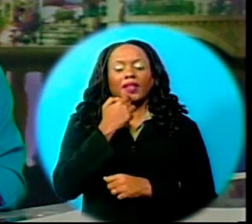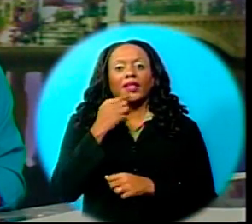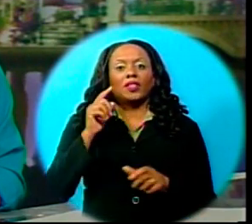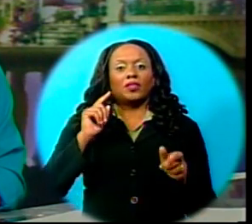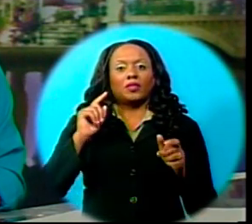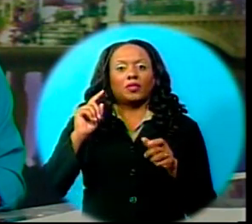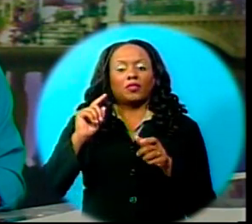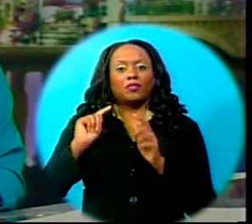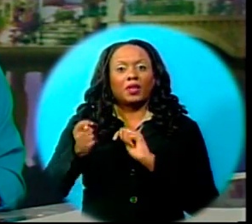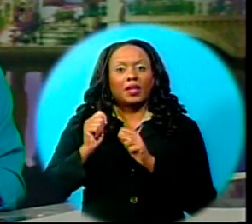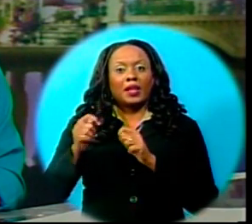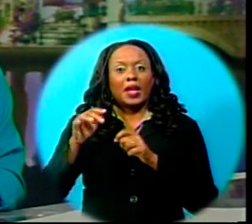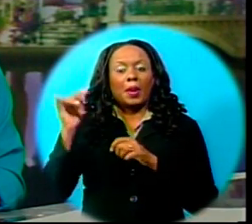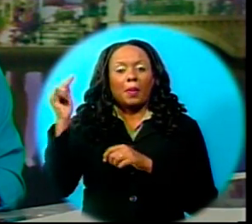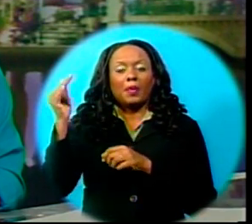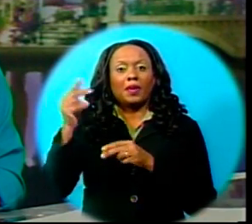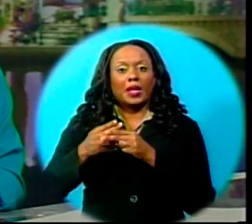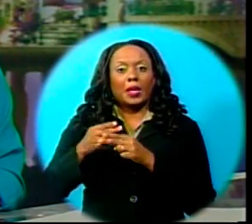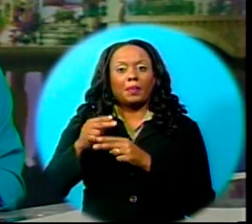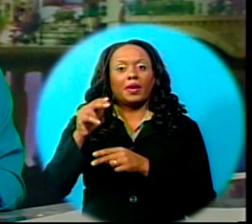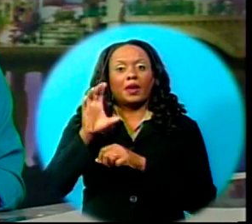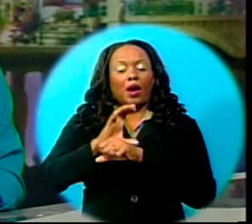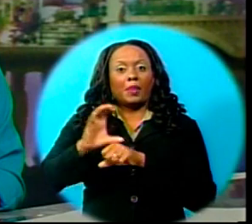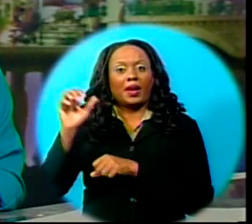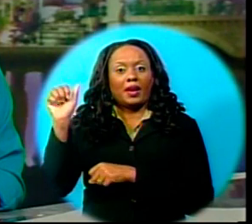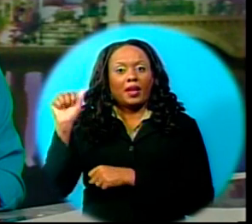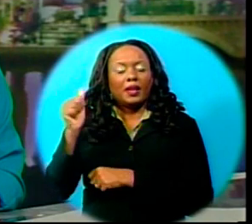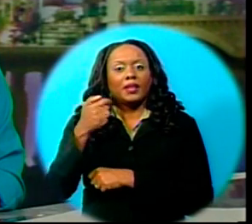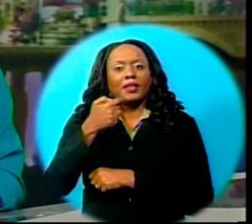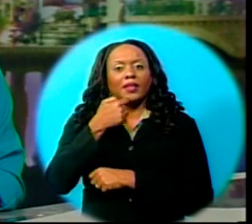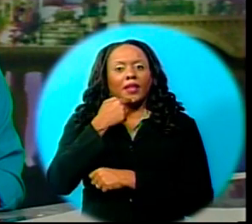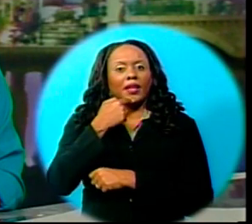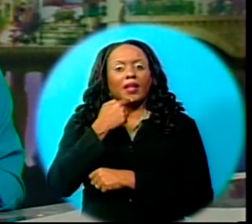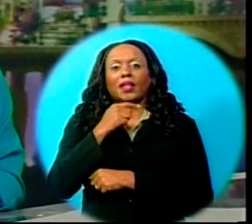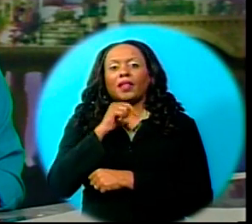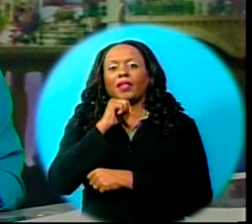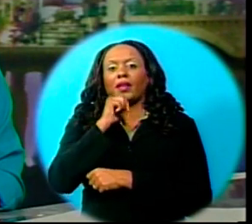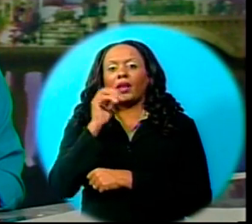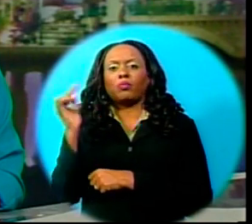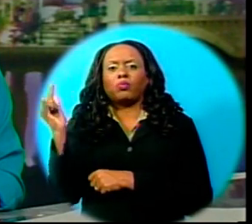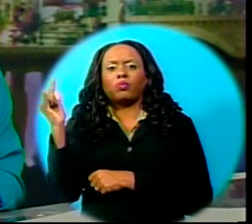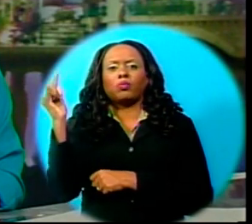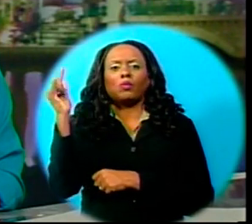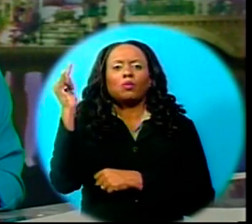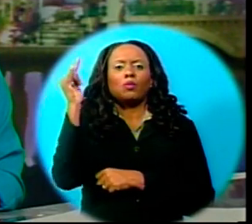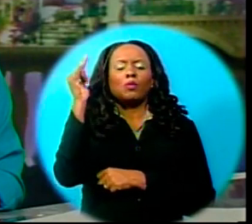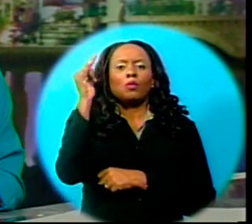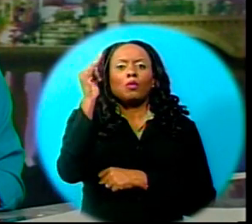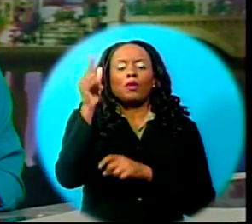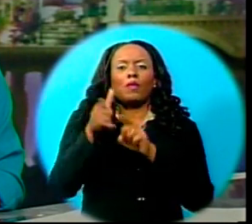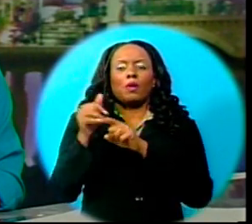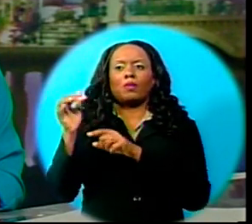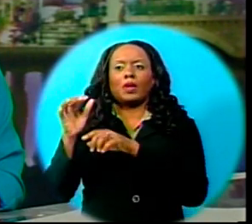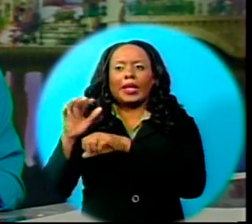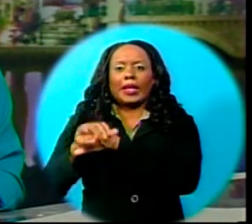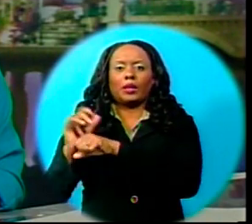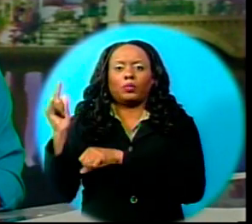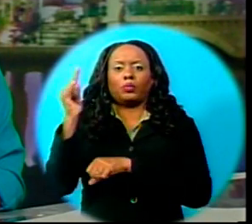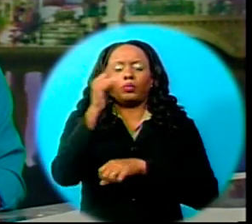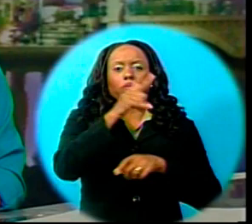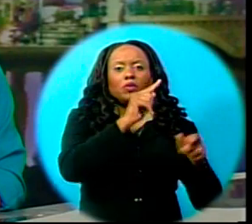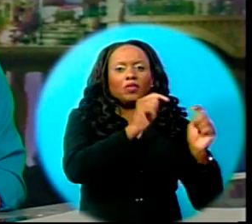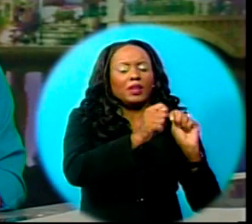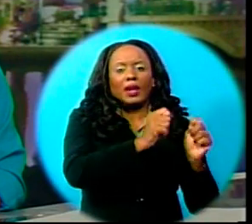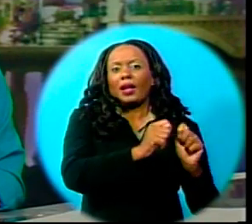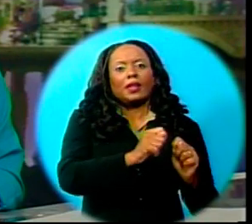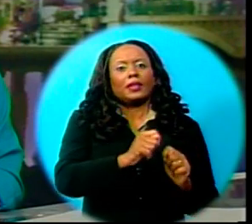The Trinidad and Tobago carrier blamed the withdrawal of the service on the high costs of running Boeing 767 aircraft